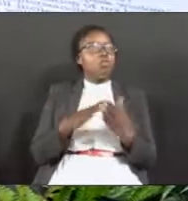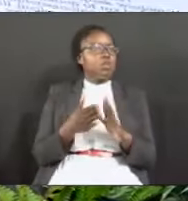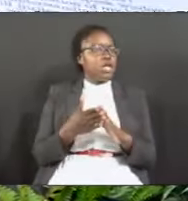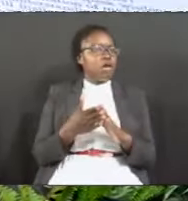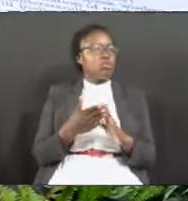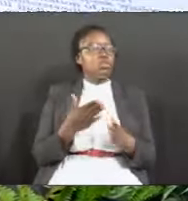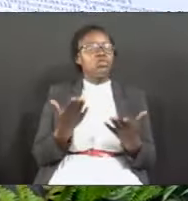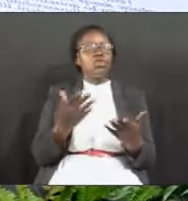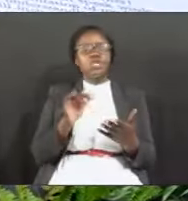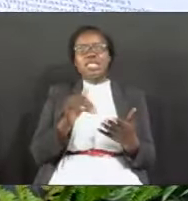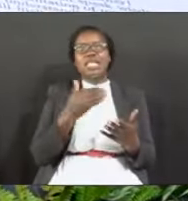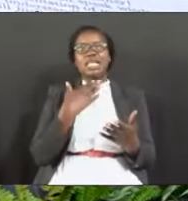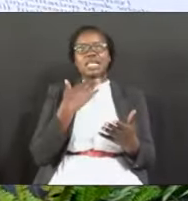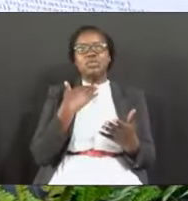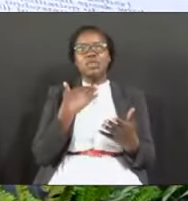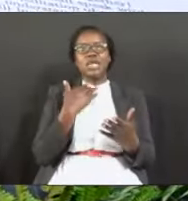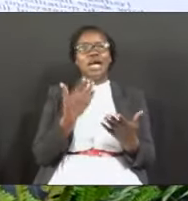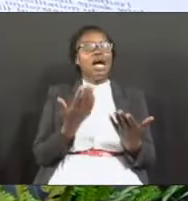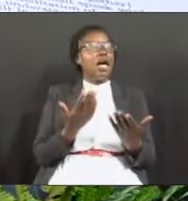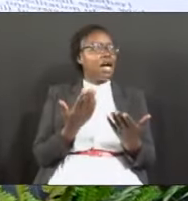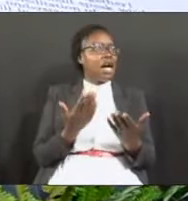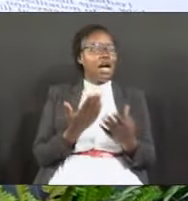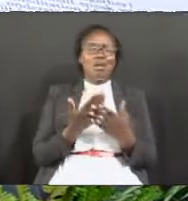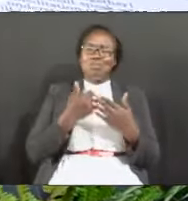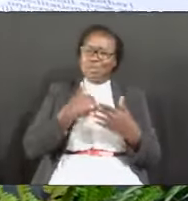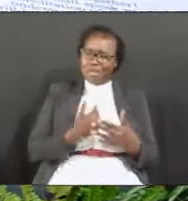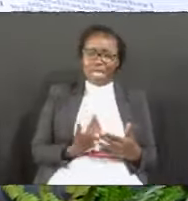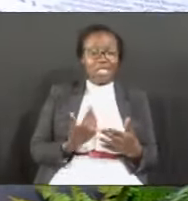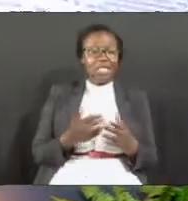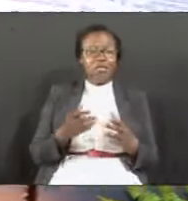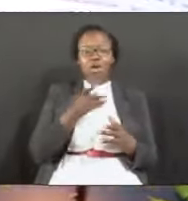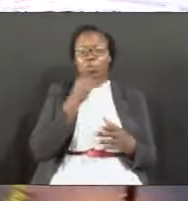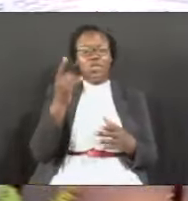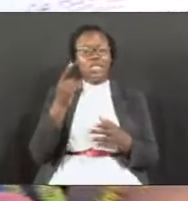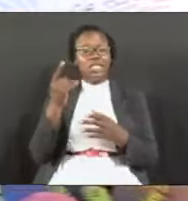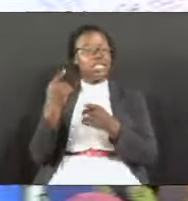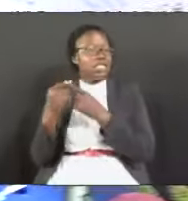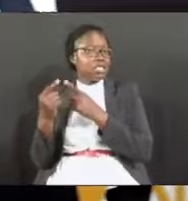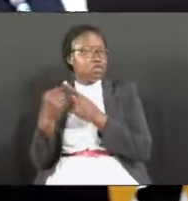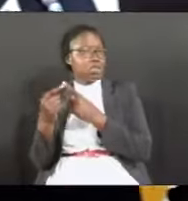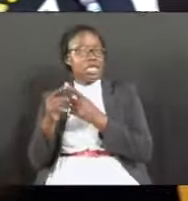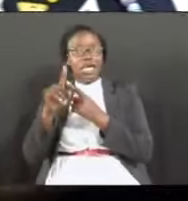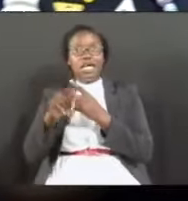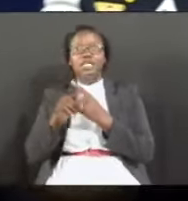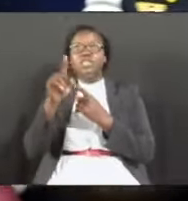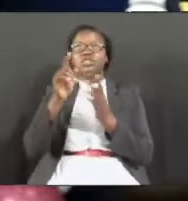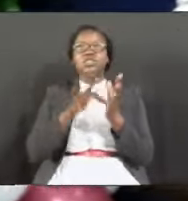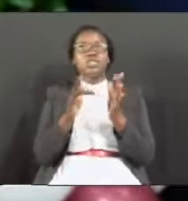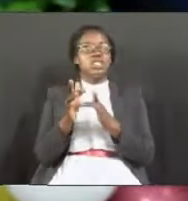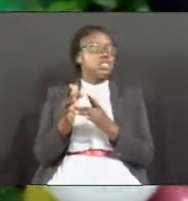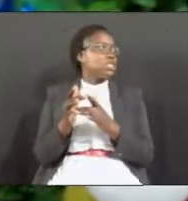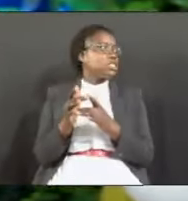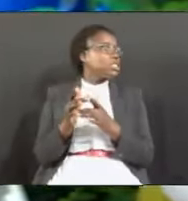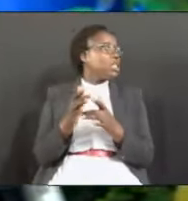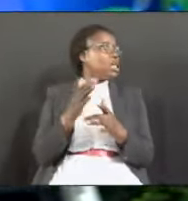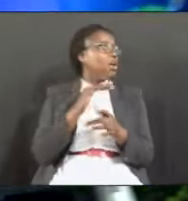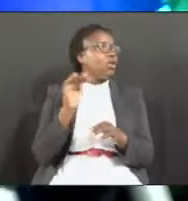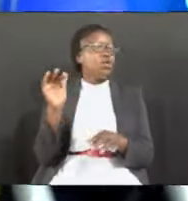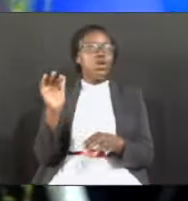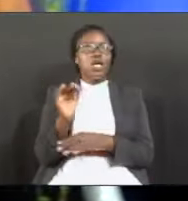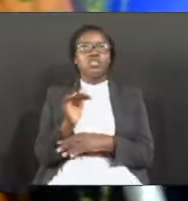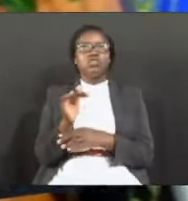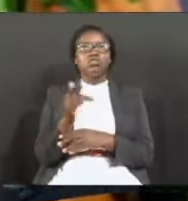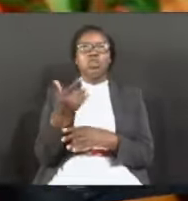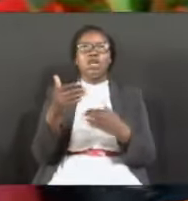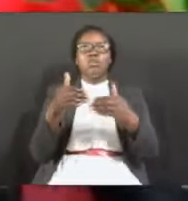Lord? I am drying up in my spiritual experience. I need you, Jesus. If you are fair, I want to ask you to make a way